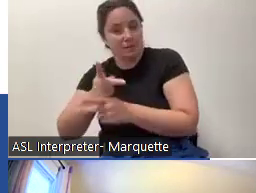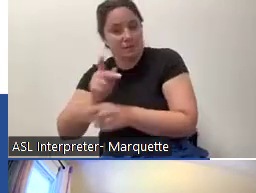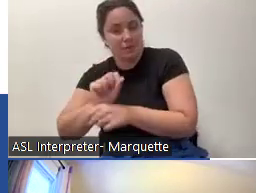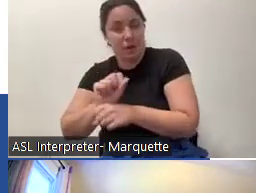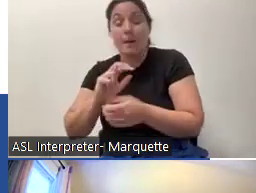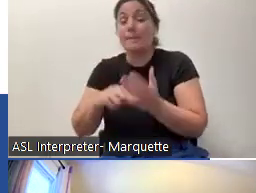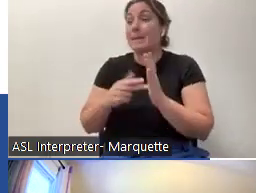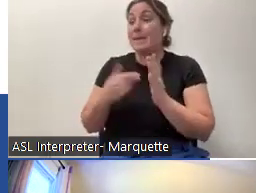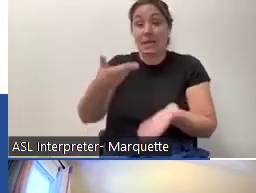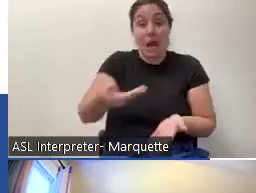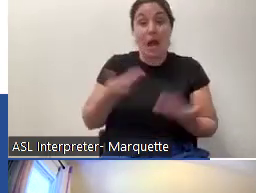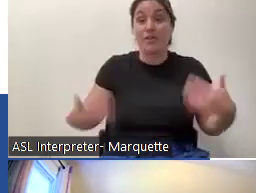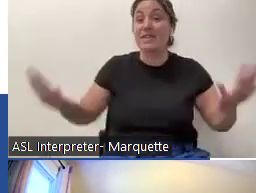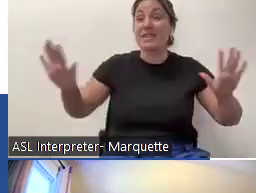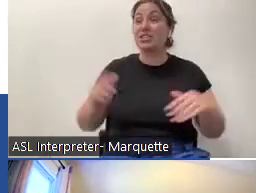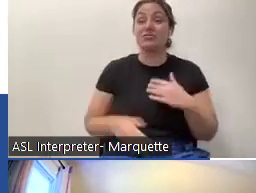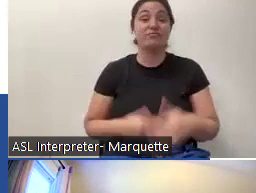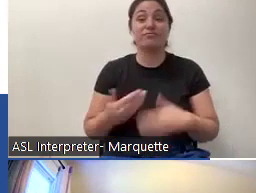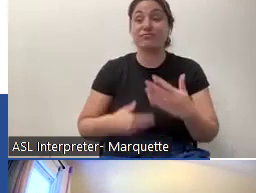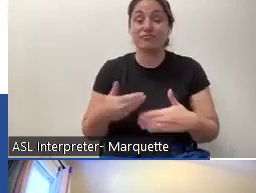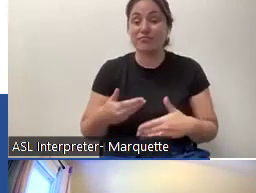it's keeping that job.